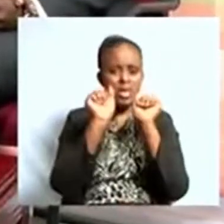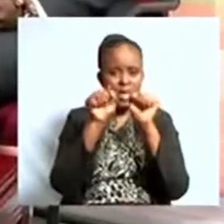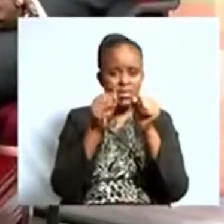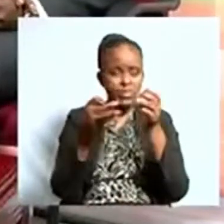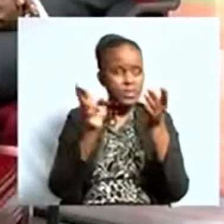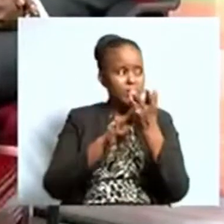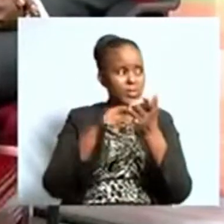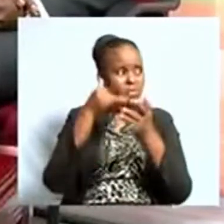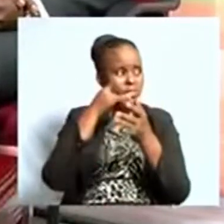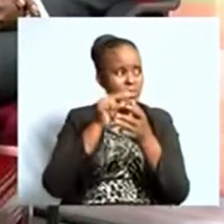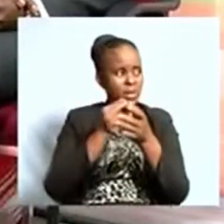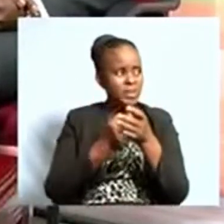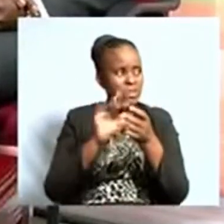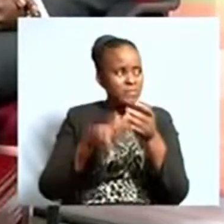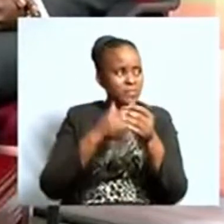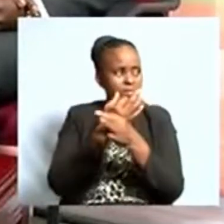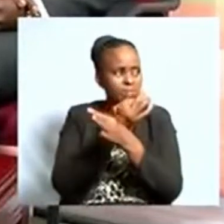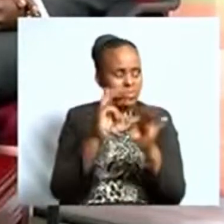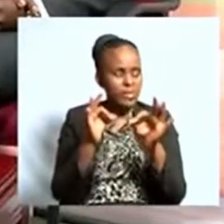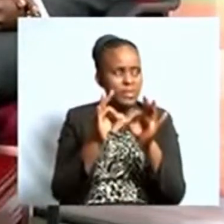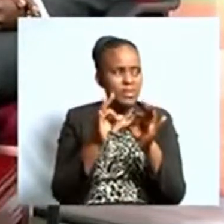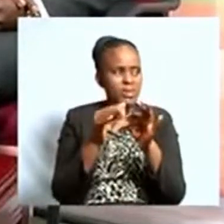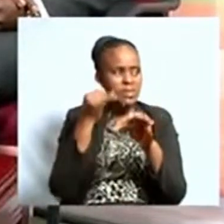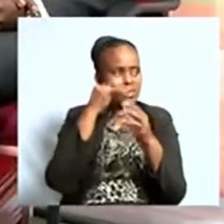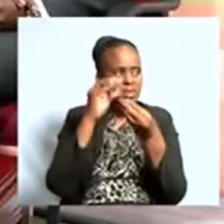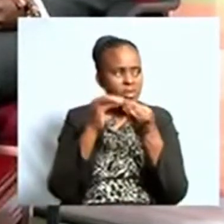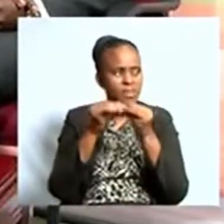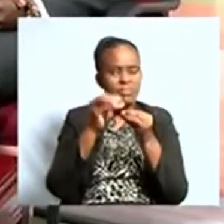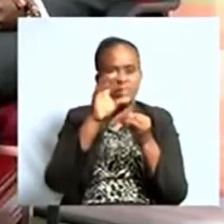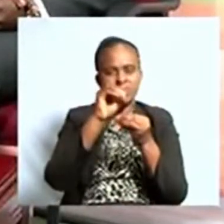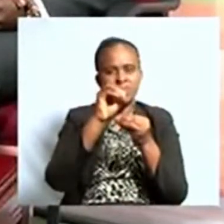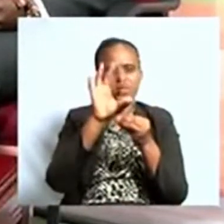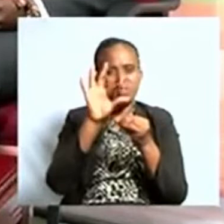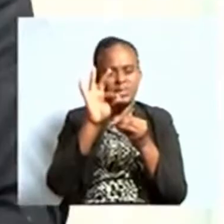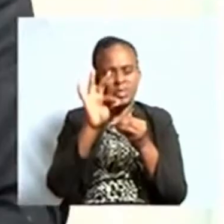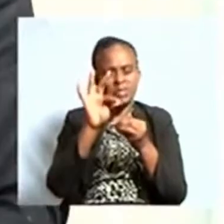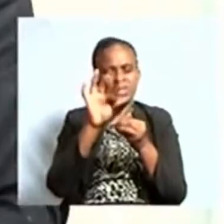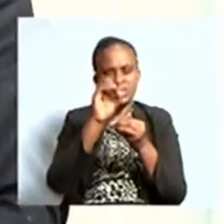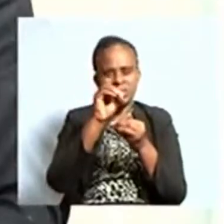again, feel free to call us back. The number is